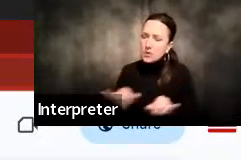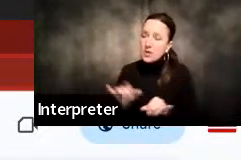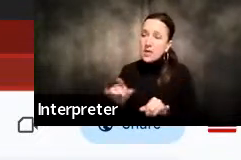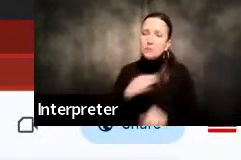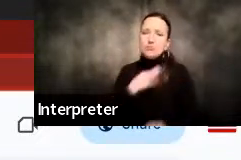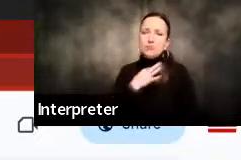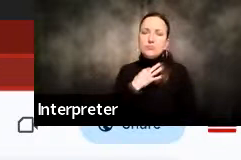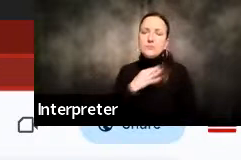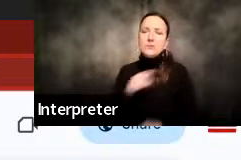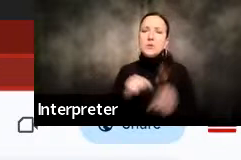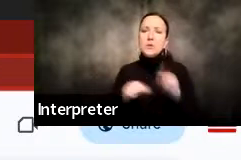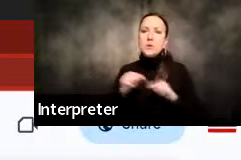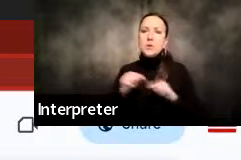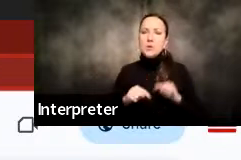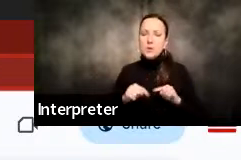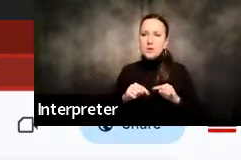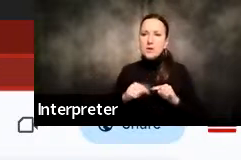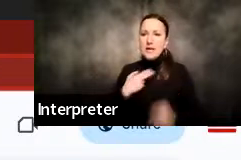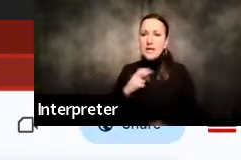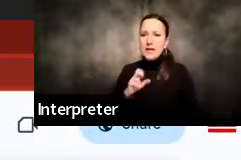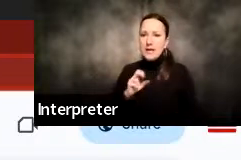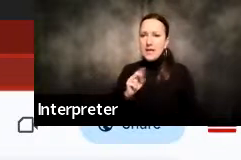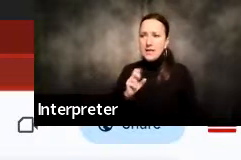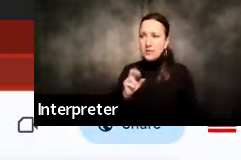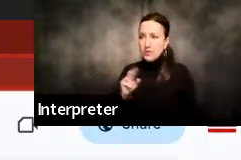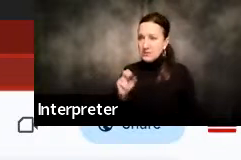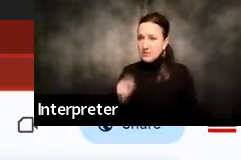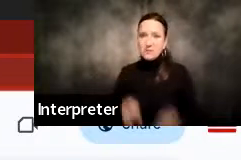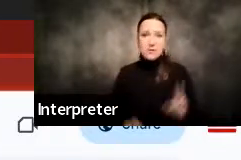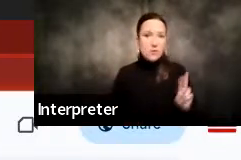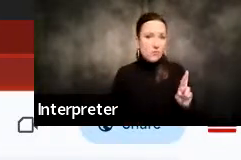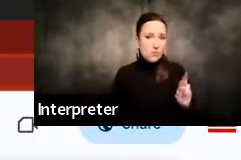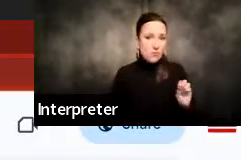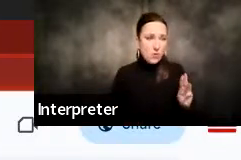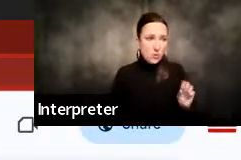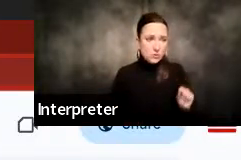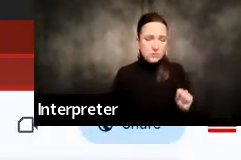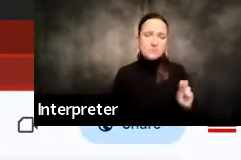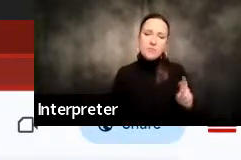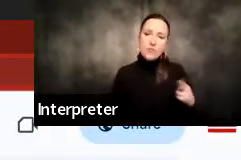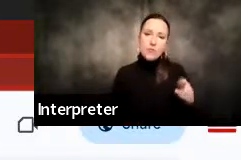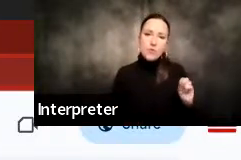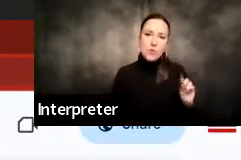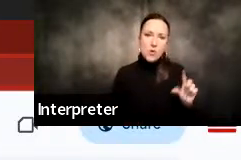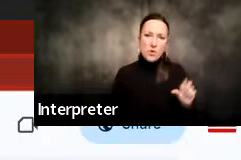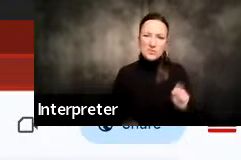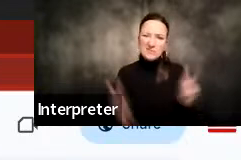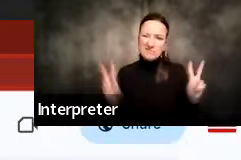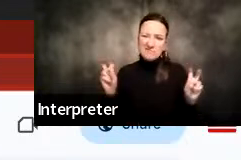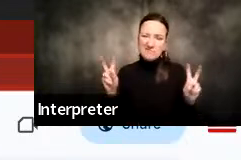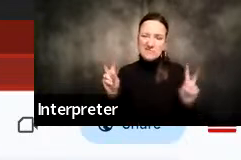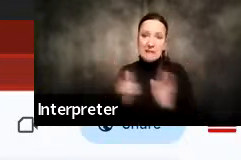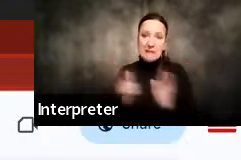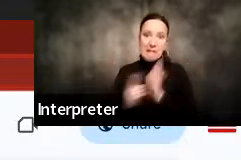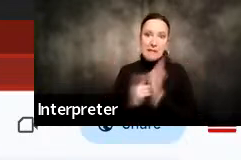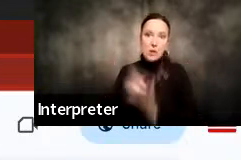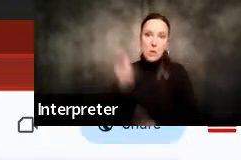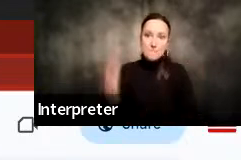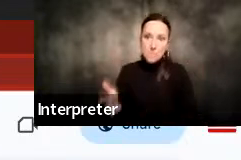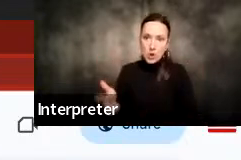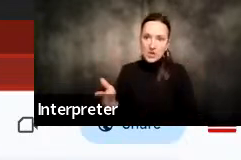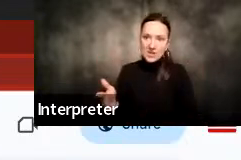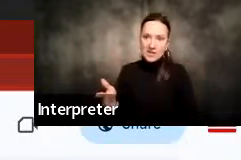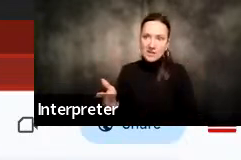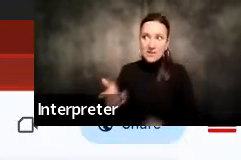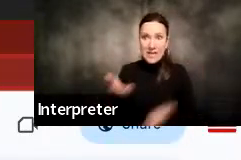wanted to piggyback off of Commissioner Henderson and Commissioner Rhodes with regards to the illegal parking and also just the services that we're getting from